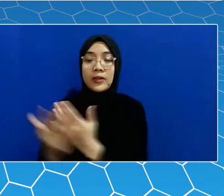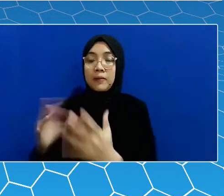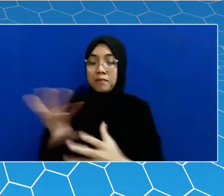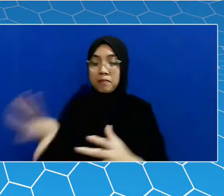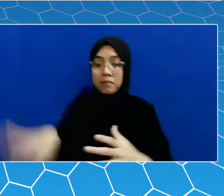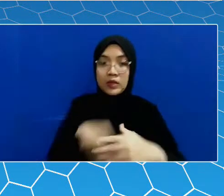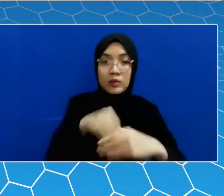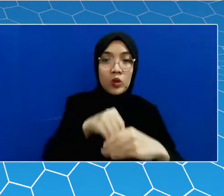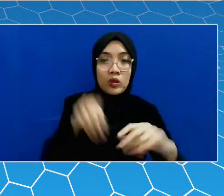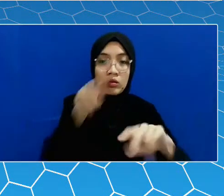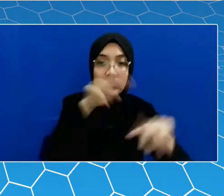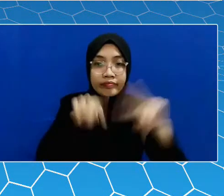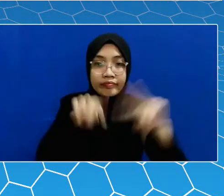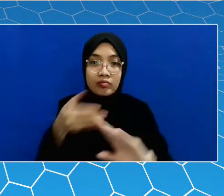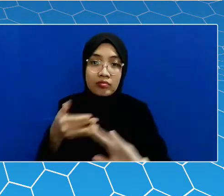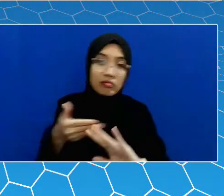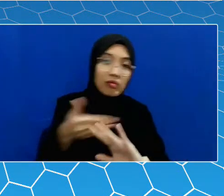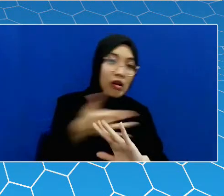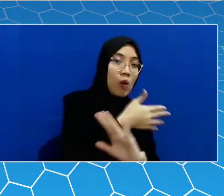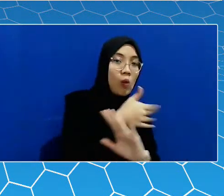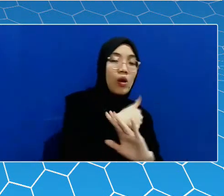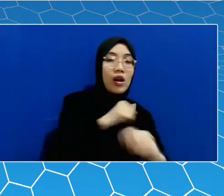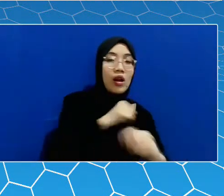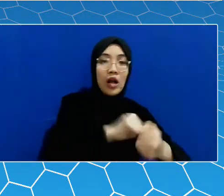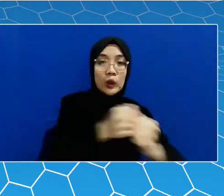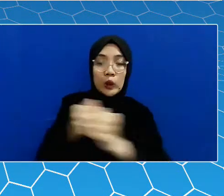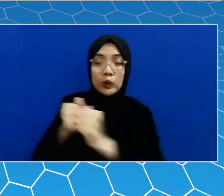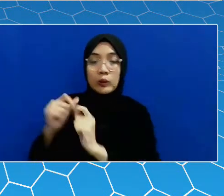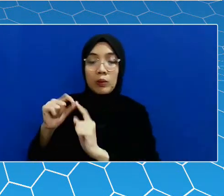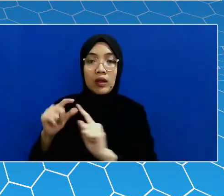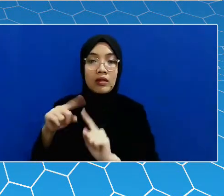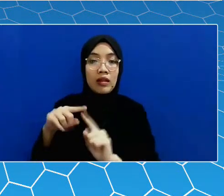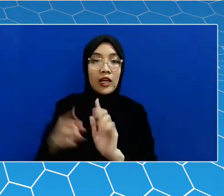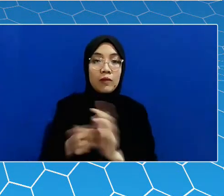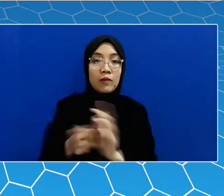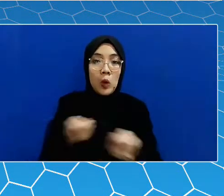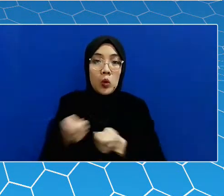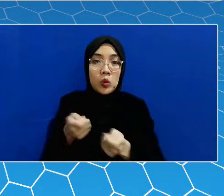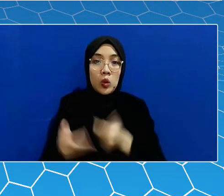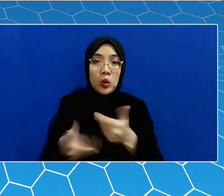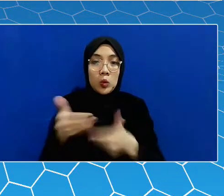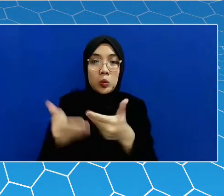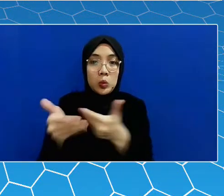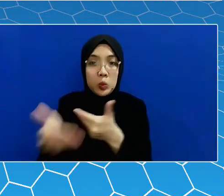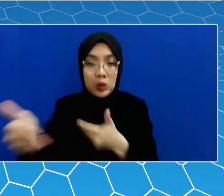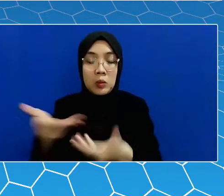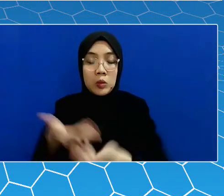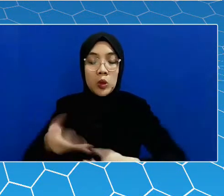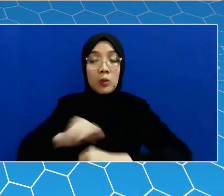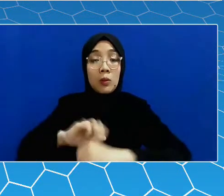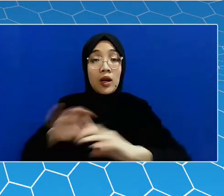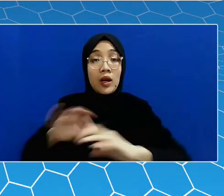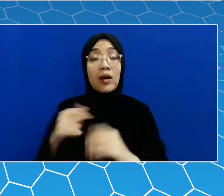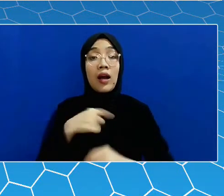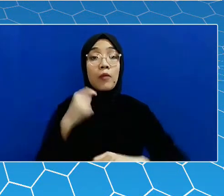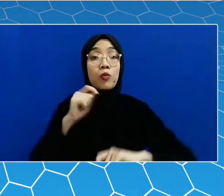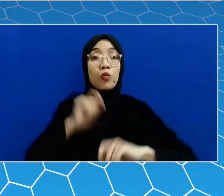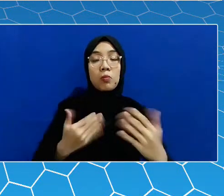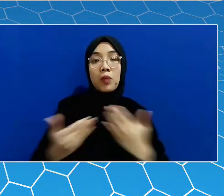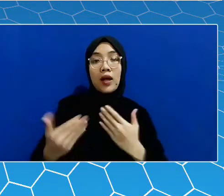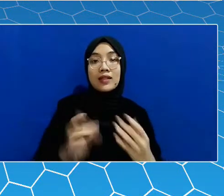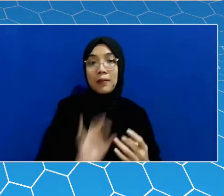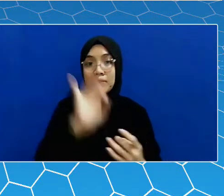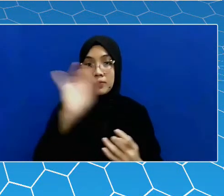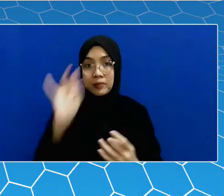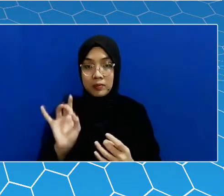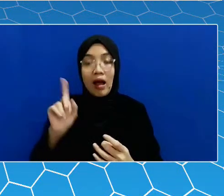pandemic era. That way, we invent some applications and social media and influencers